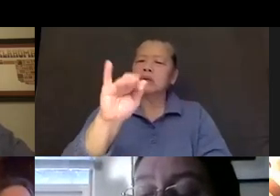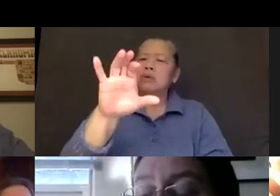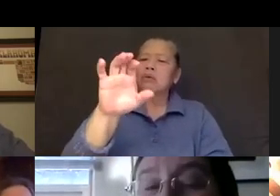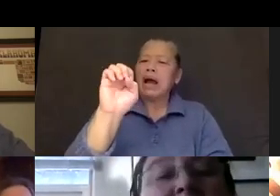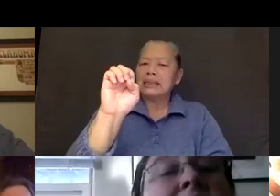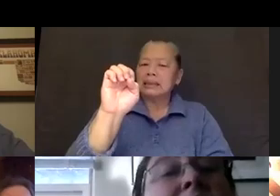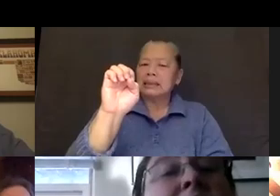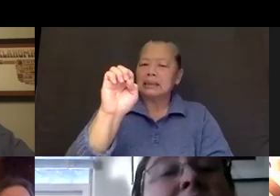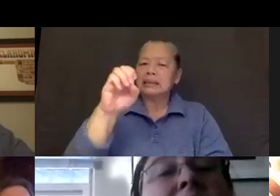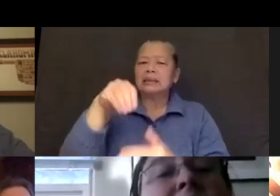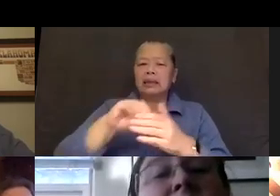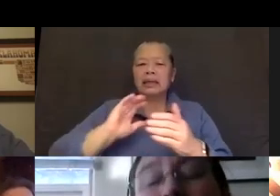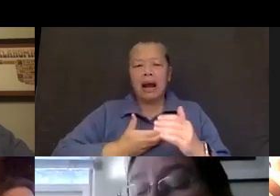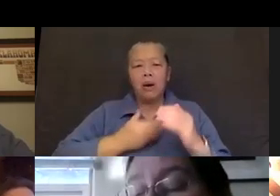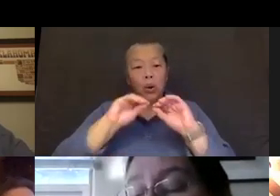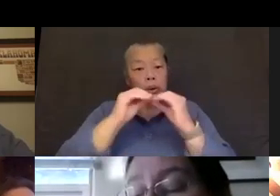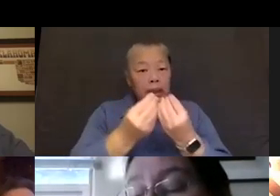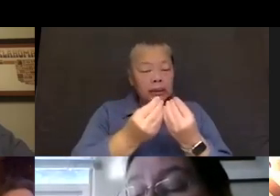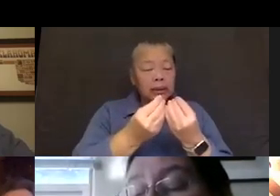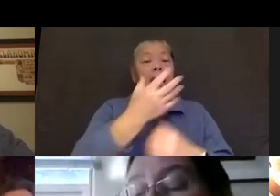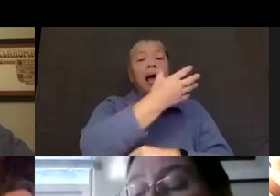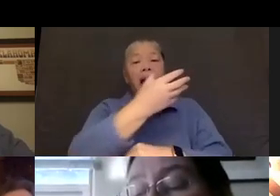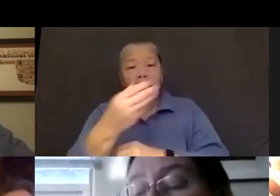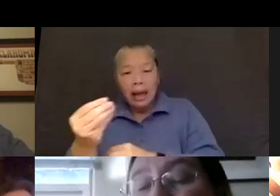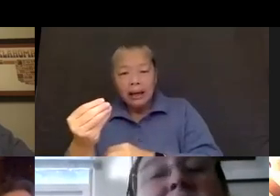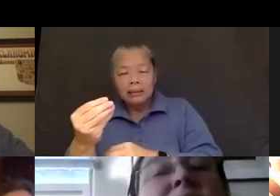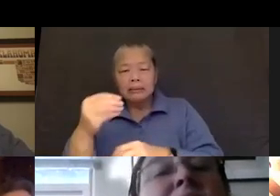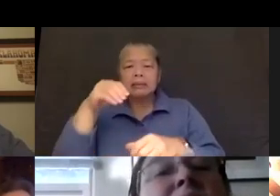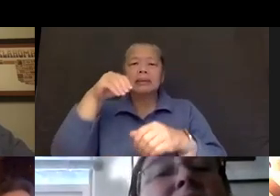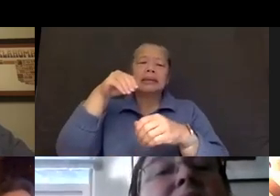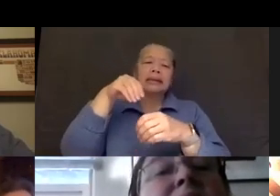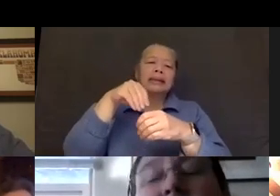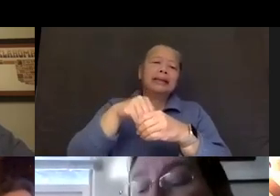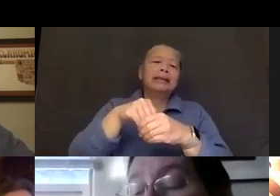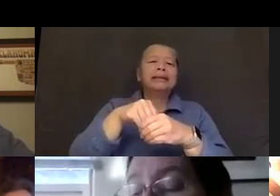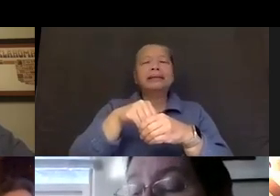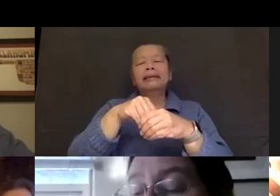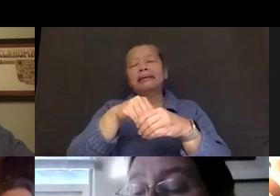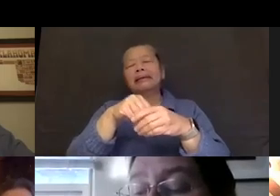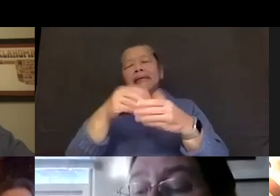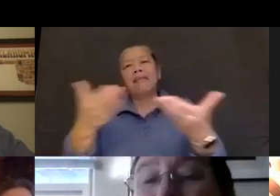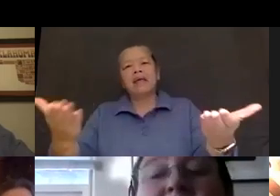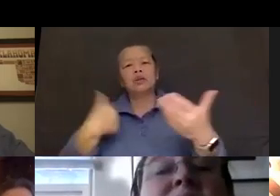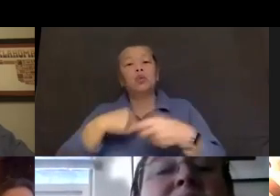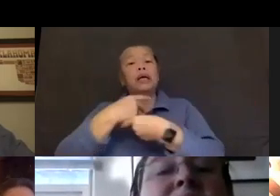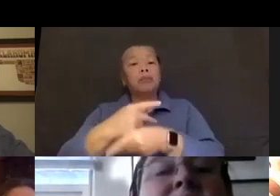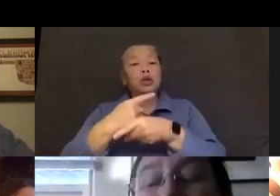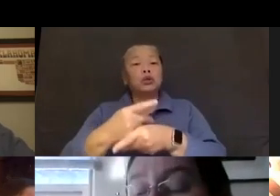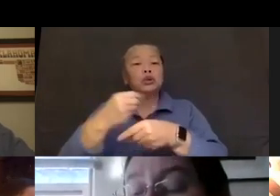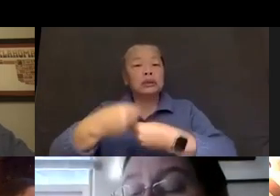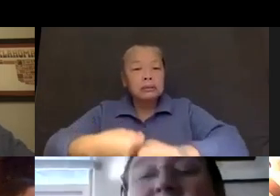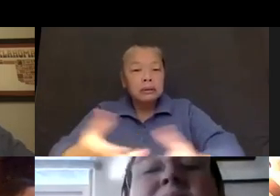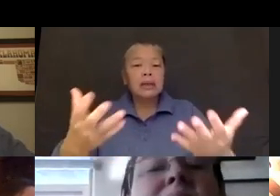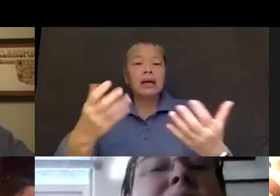within our organization, but also within the stuff that we produce and we talk about. And so we thought it